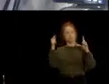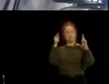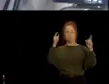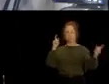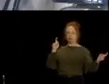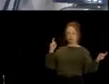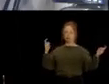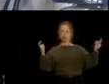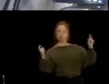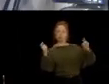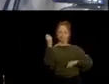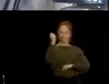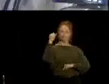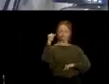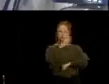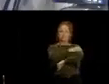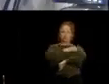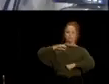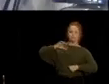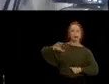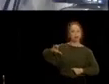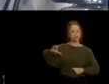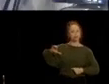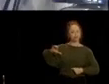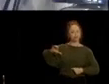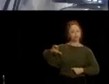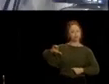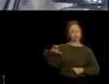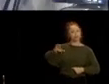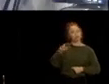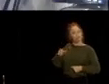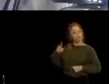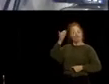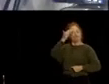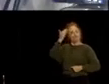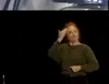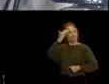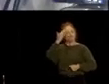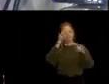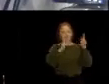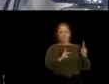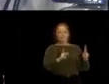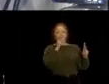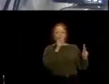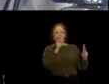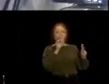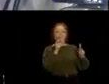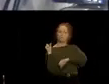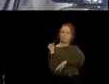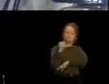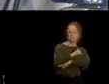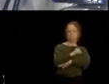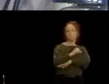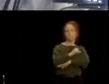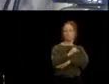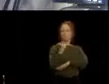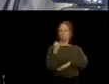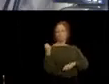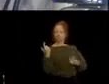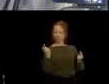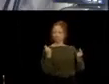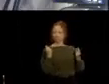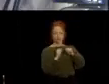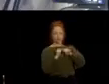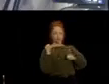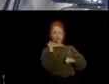empowerment. When Justin Dart knew that someone had accomplished a great feat or had done a great job, he sent them roses to let them